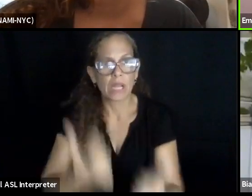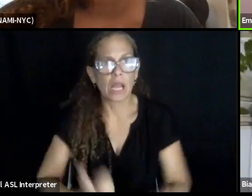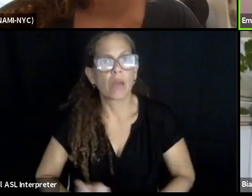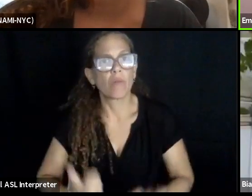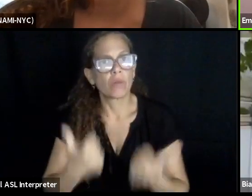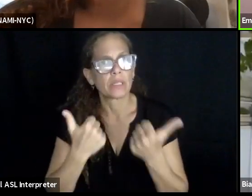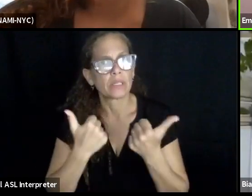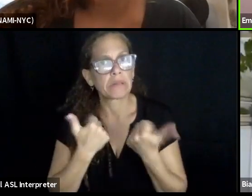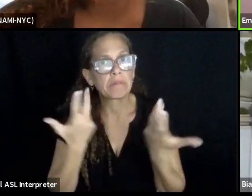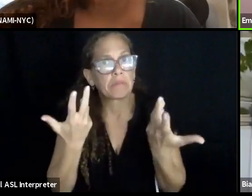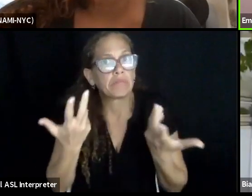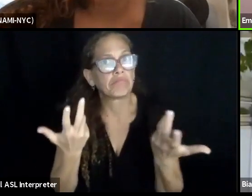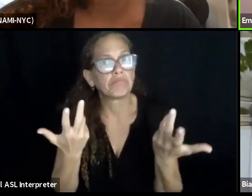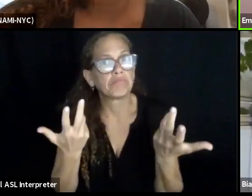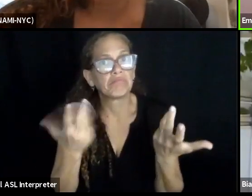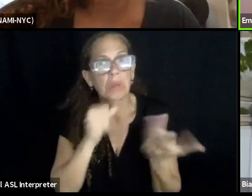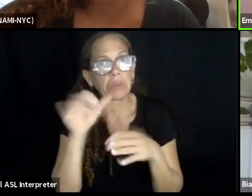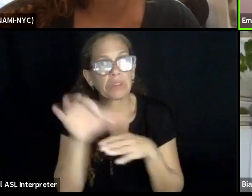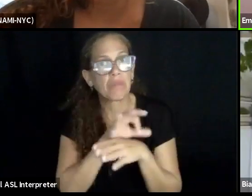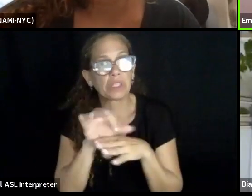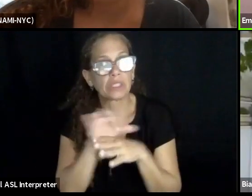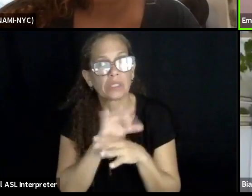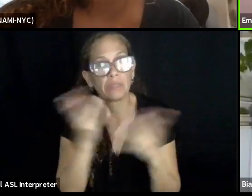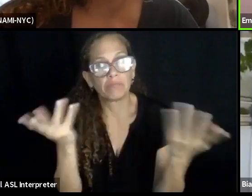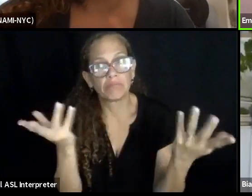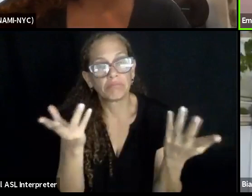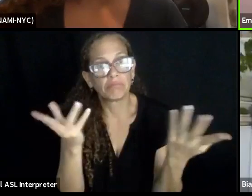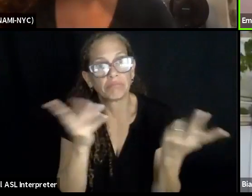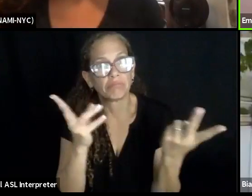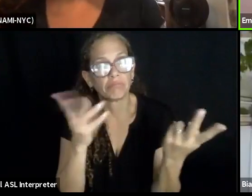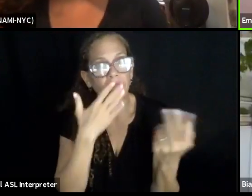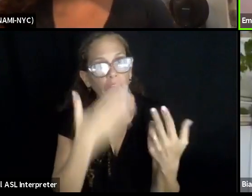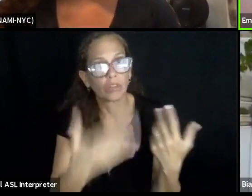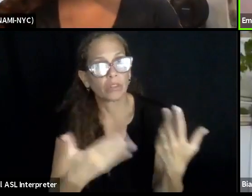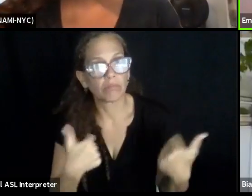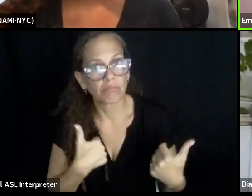a life where I wasn't functioning very well. And